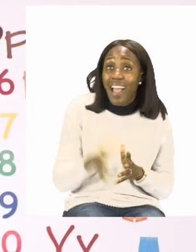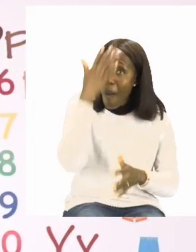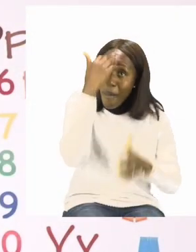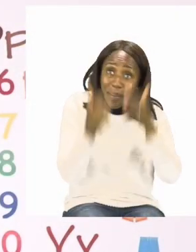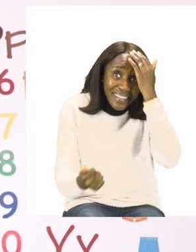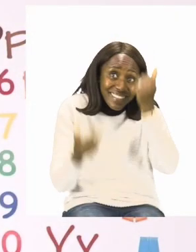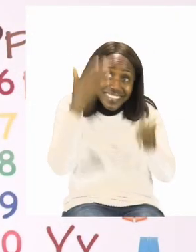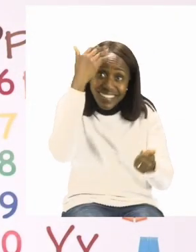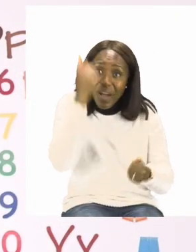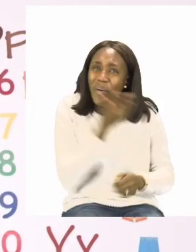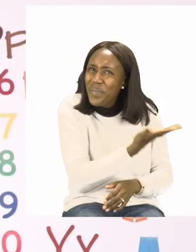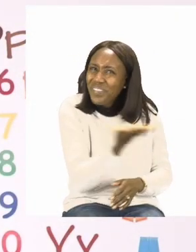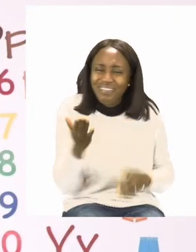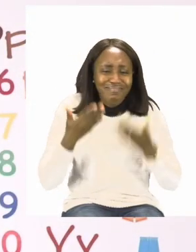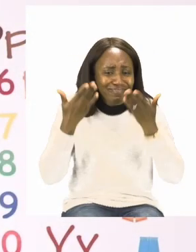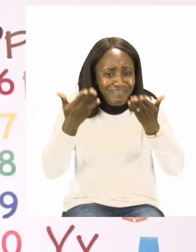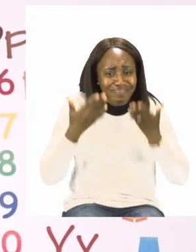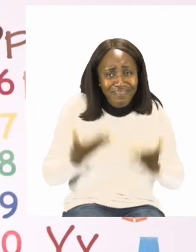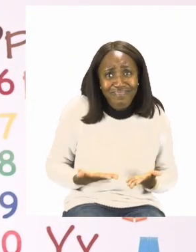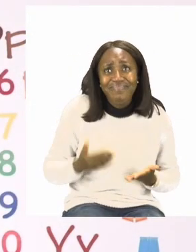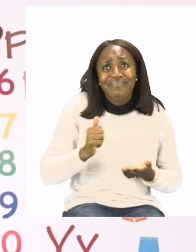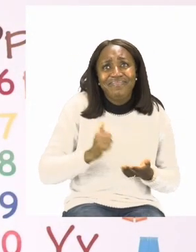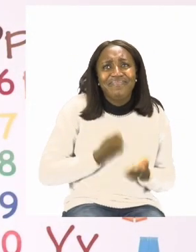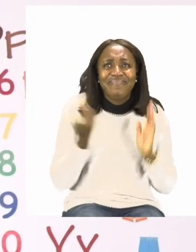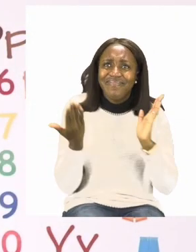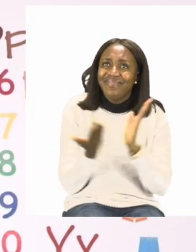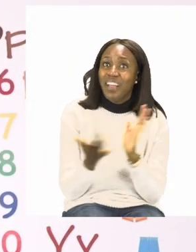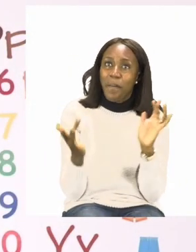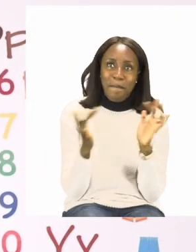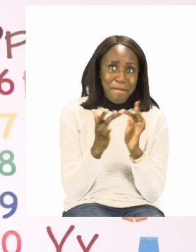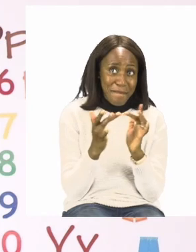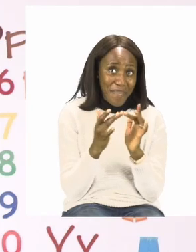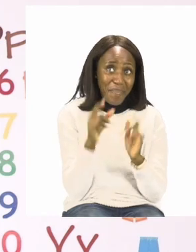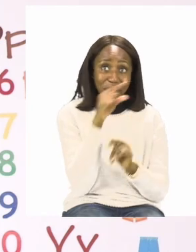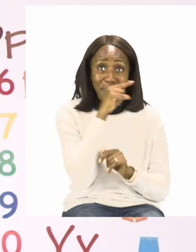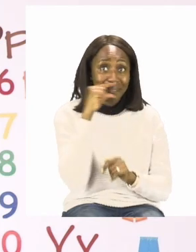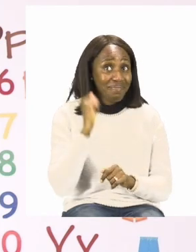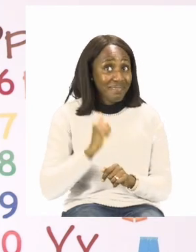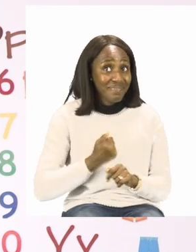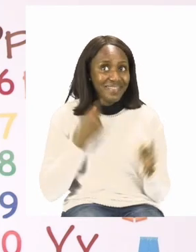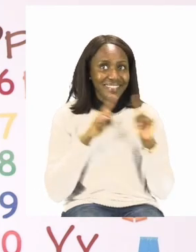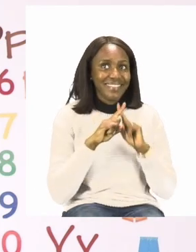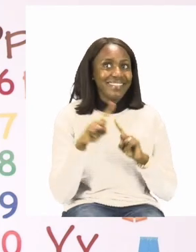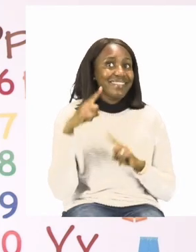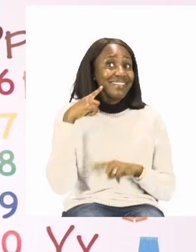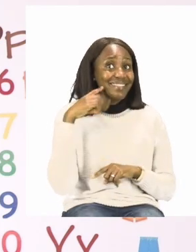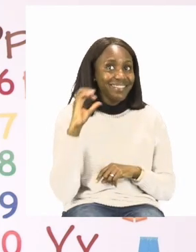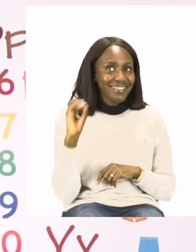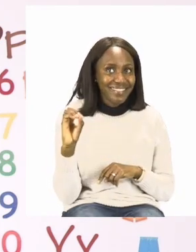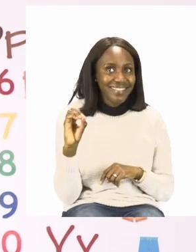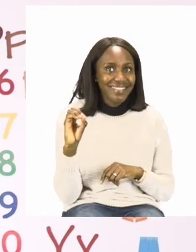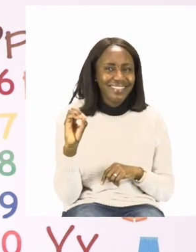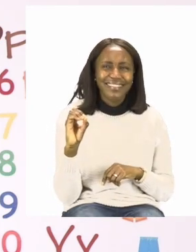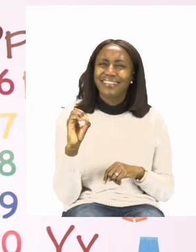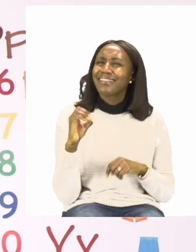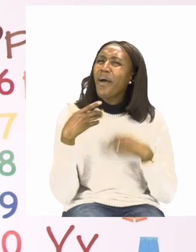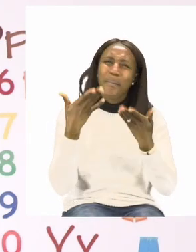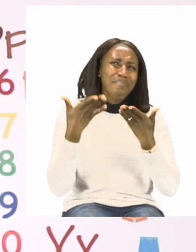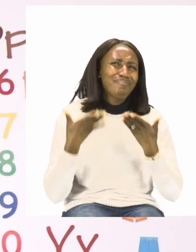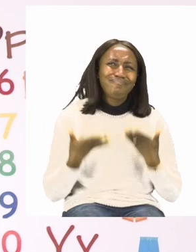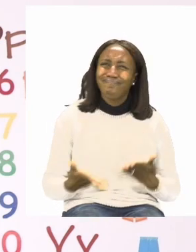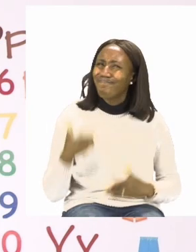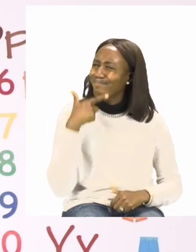Hello everyone and welcome to My Zone Online School. My name is Teacher Mutsa and thank you so much